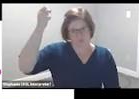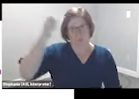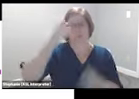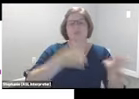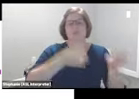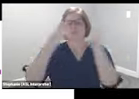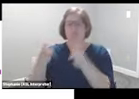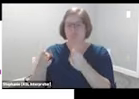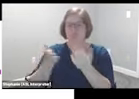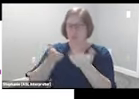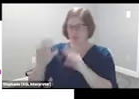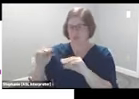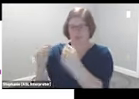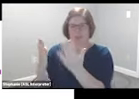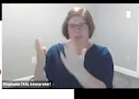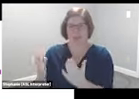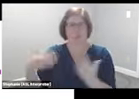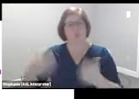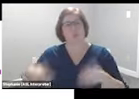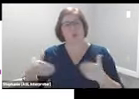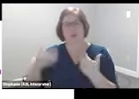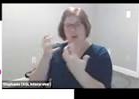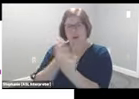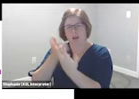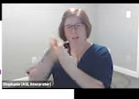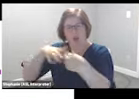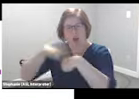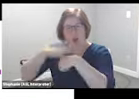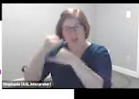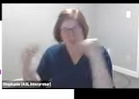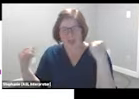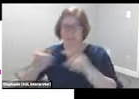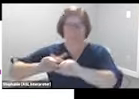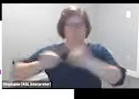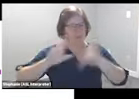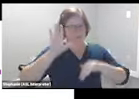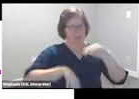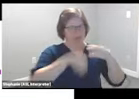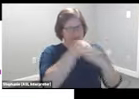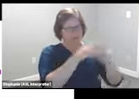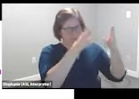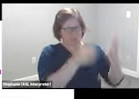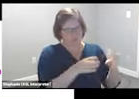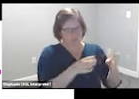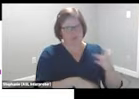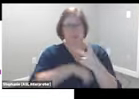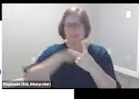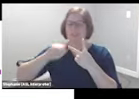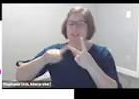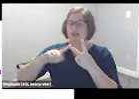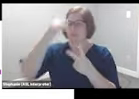person. Familiarity with online resources is a challenge for this population as well. There's a different